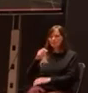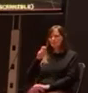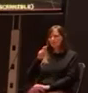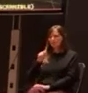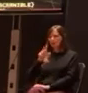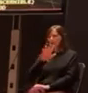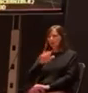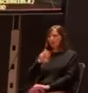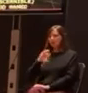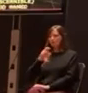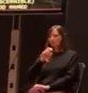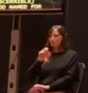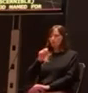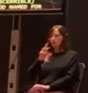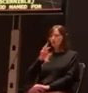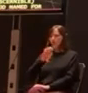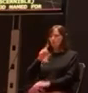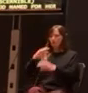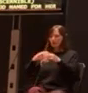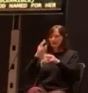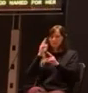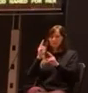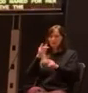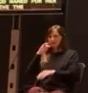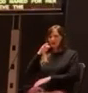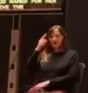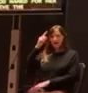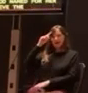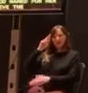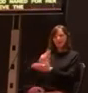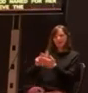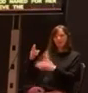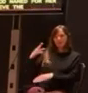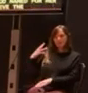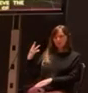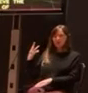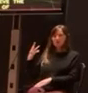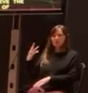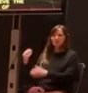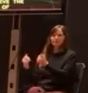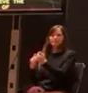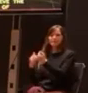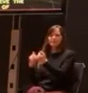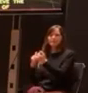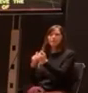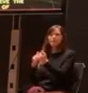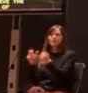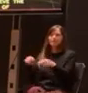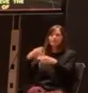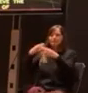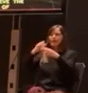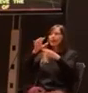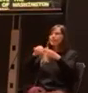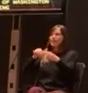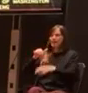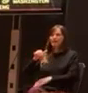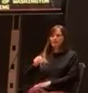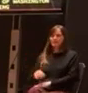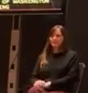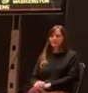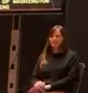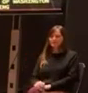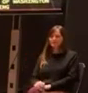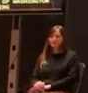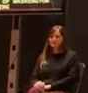her, and I believe the University of Washington had some influence in the Seattle Park Department about naming that